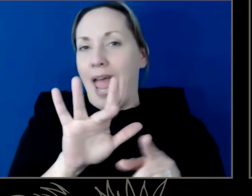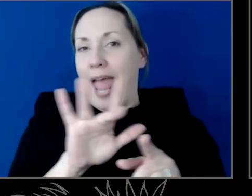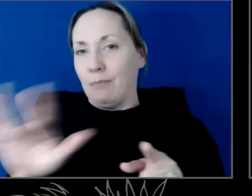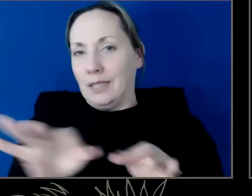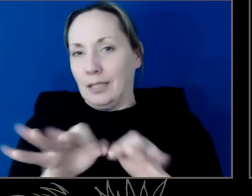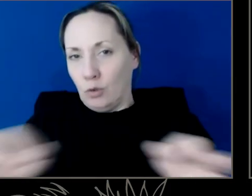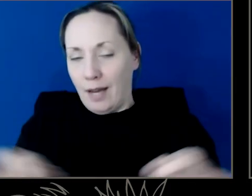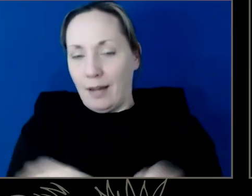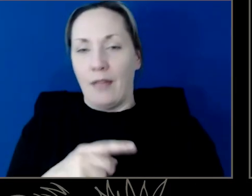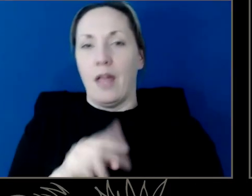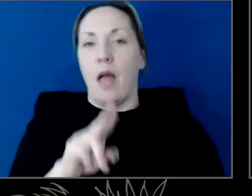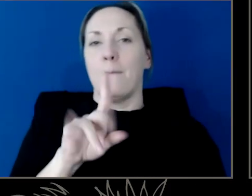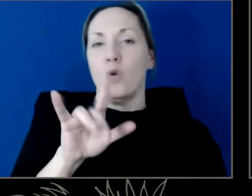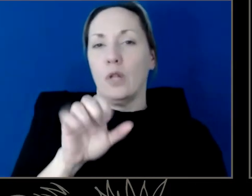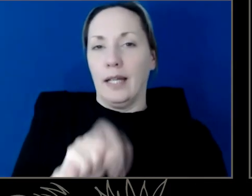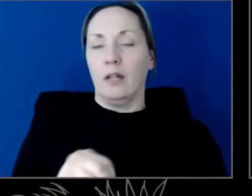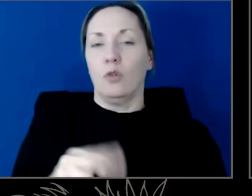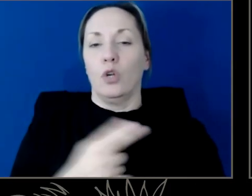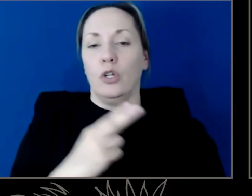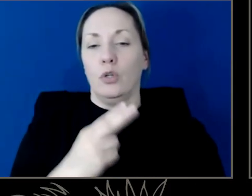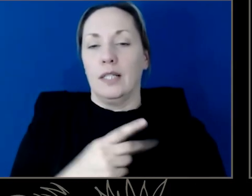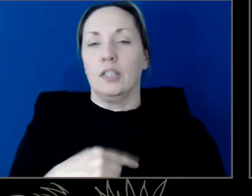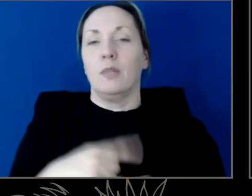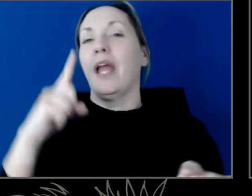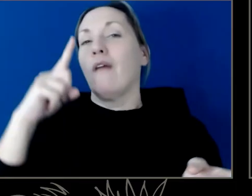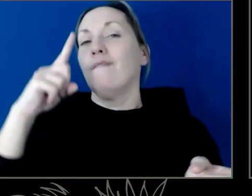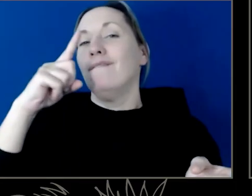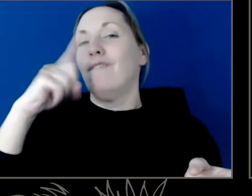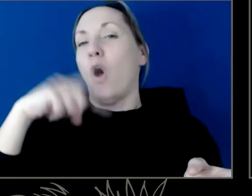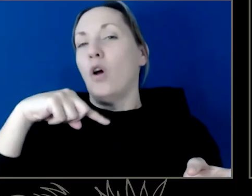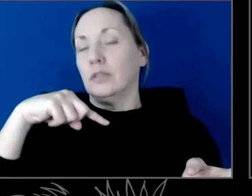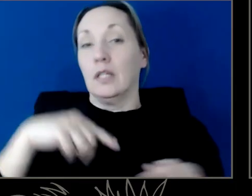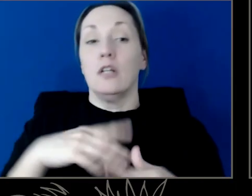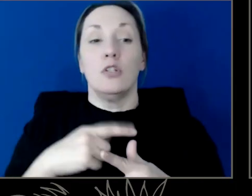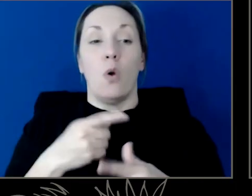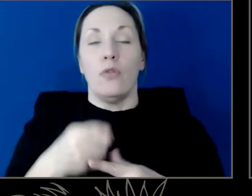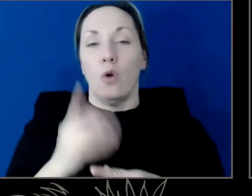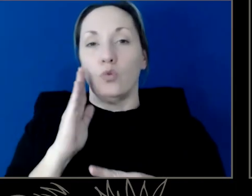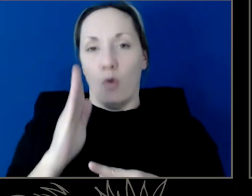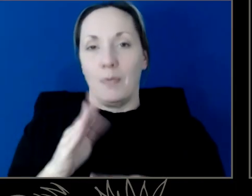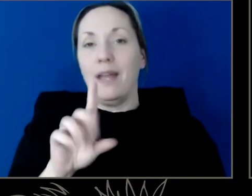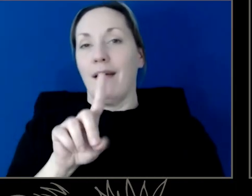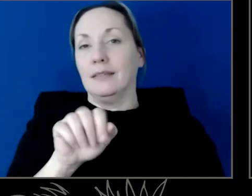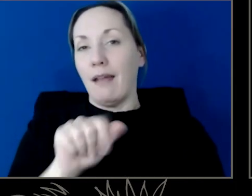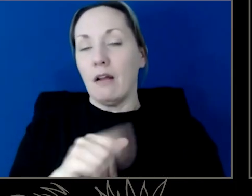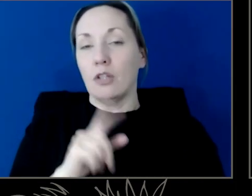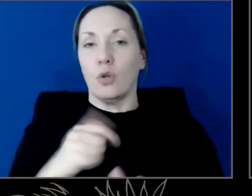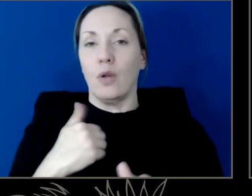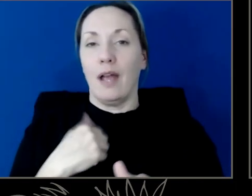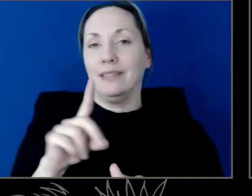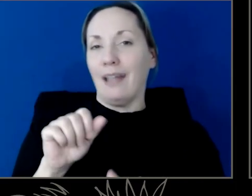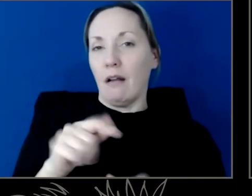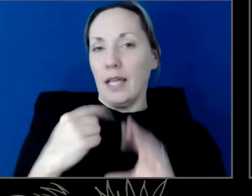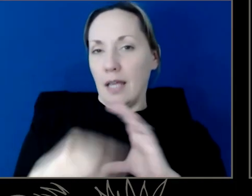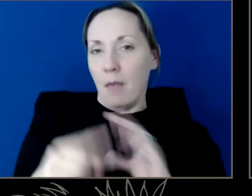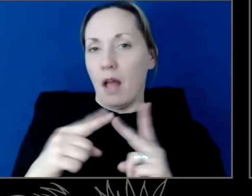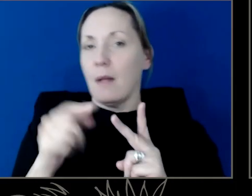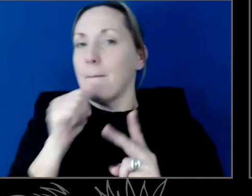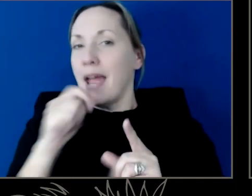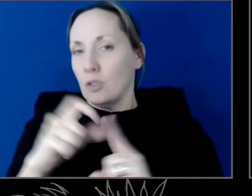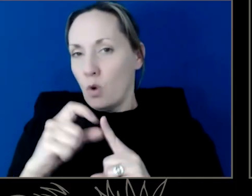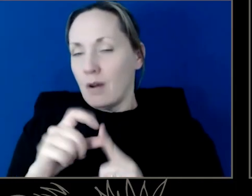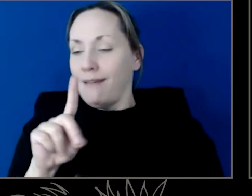that we're initializing to be false. So those would be on data. So you'd have data of email, data of password, and data